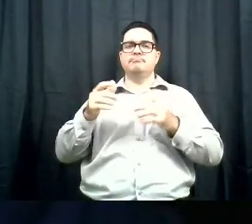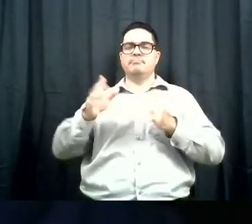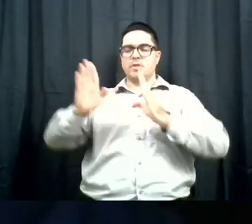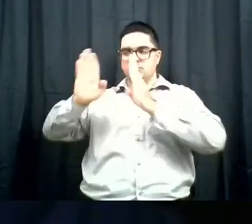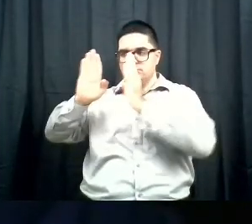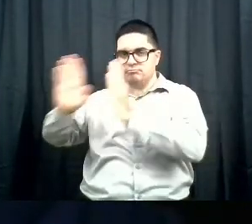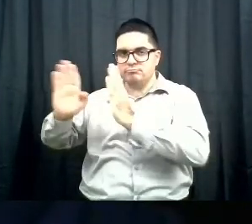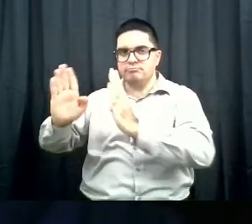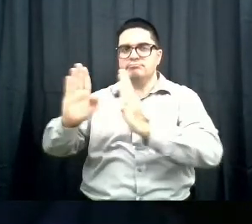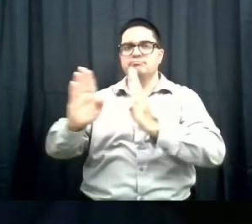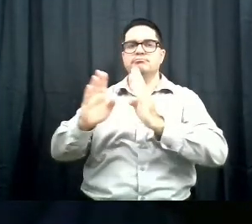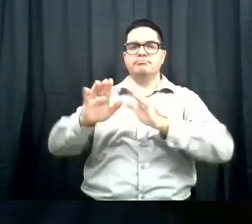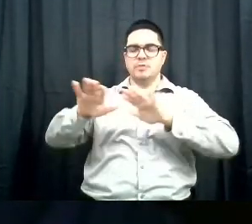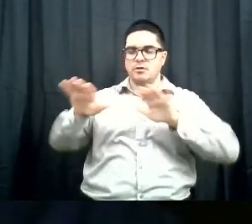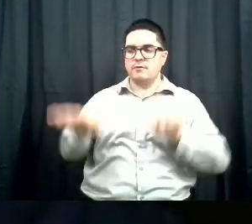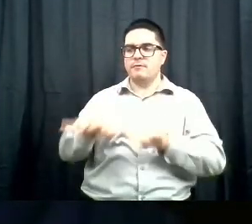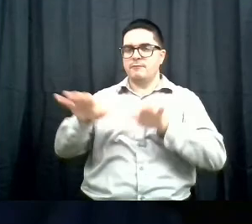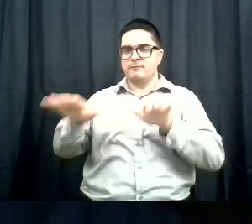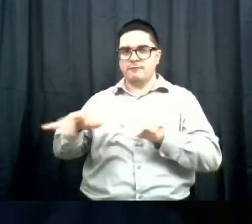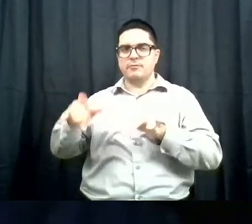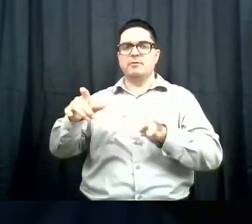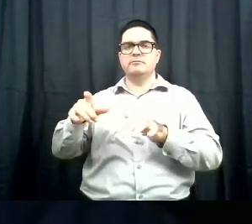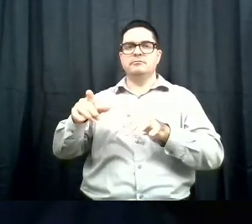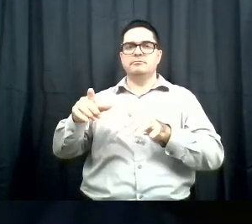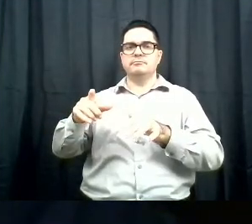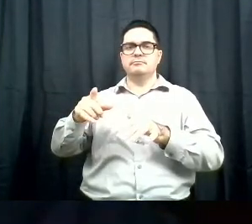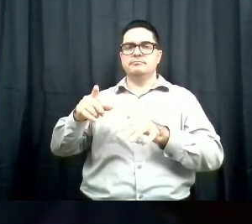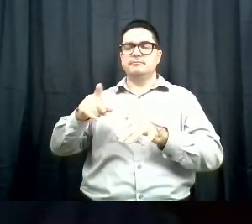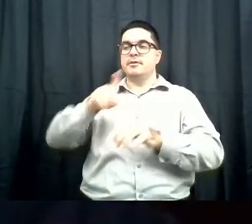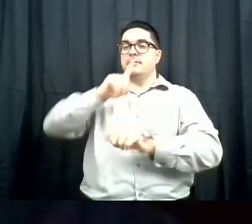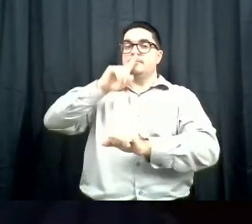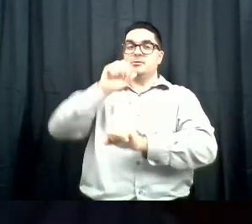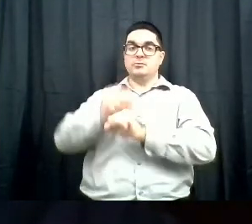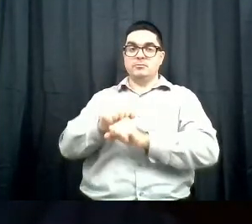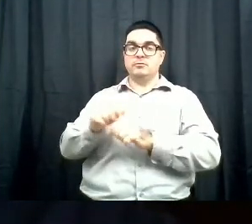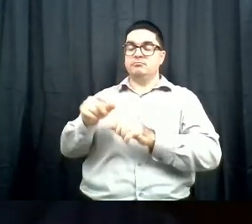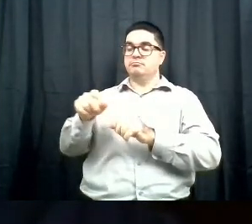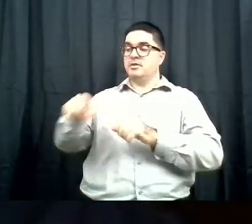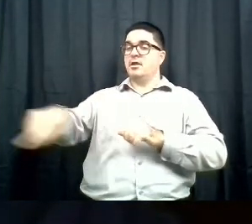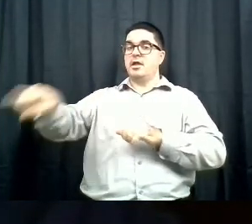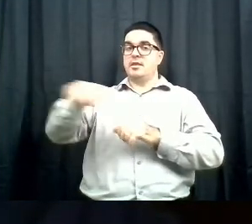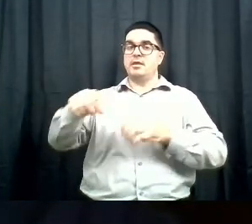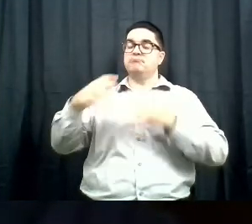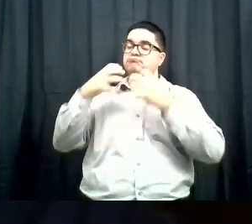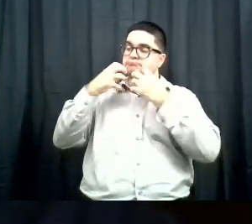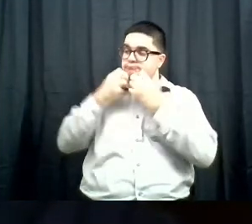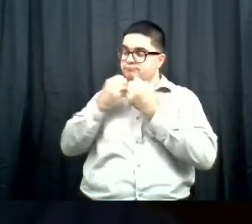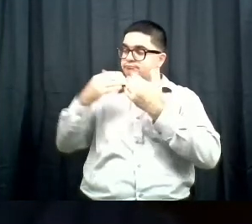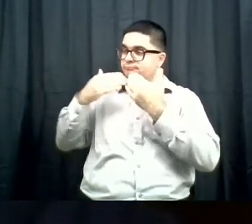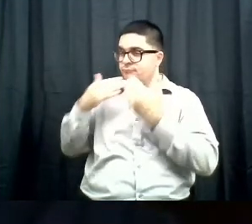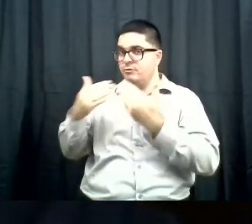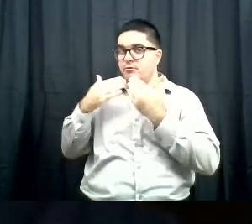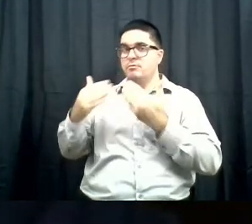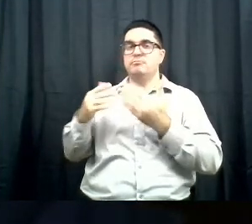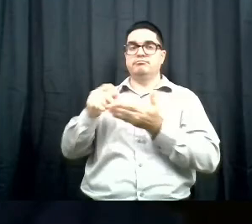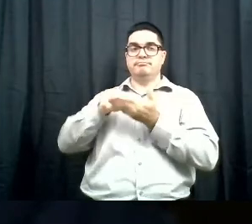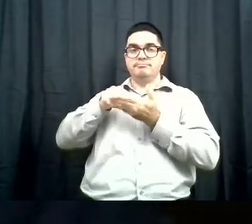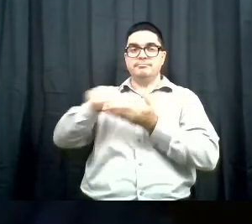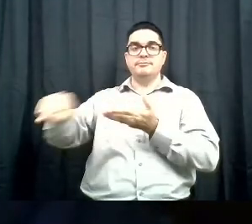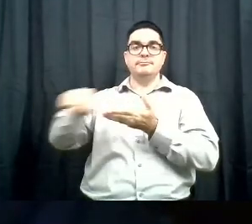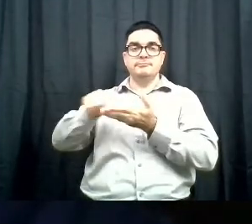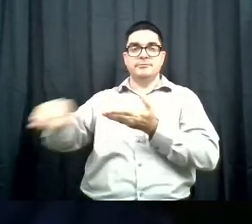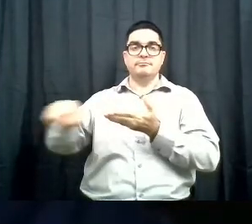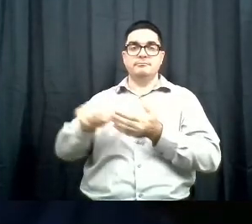and first responders are acknowledged and their contribution is well acknowledged. But as to the Christmas bonus,